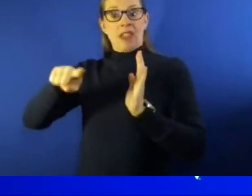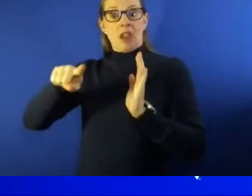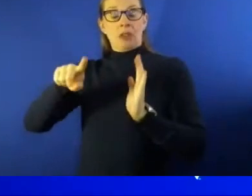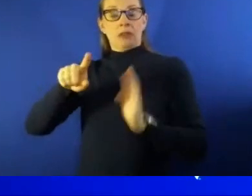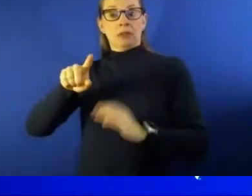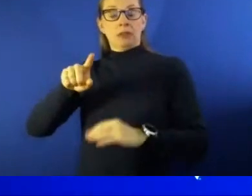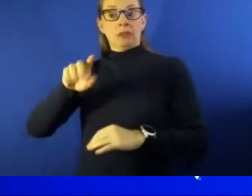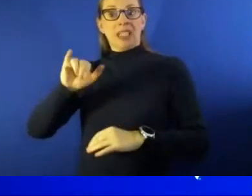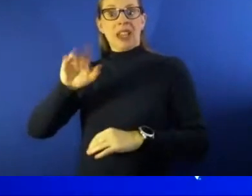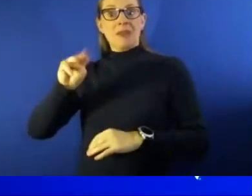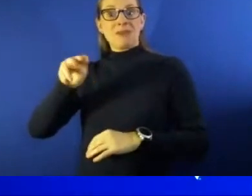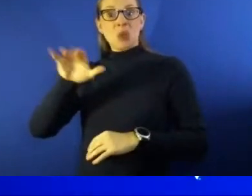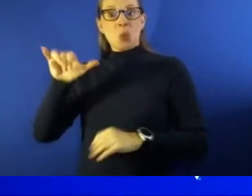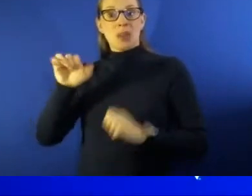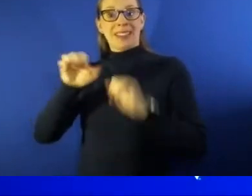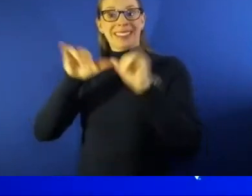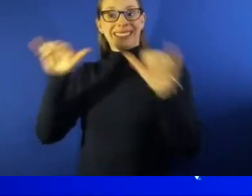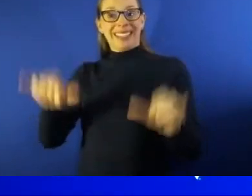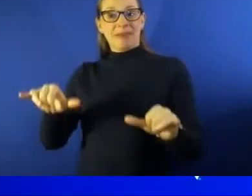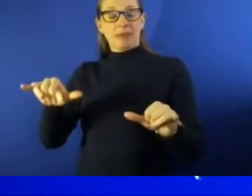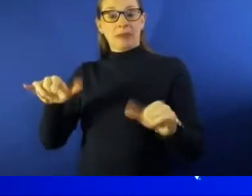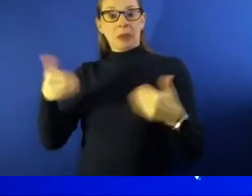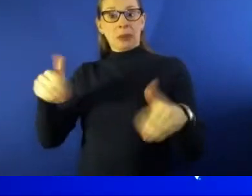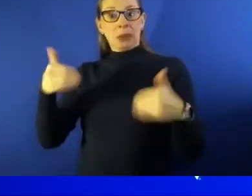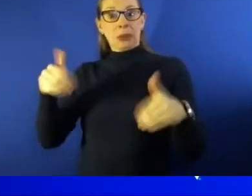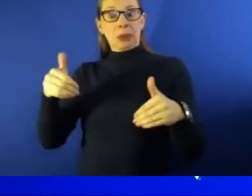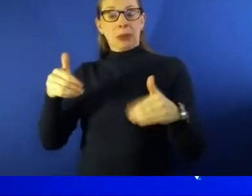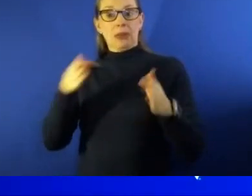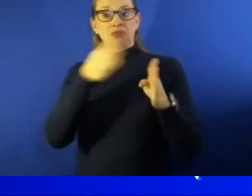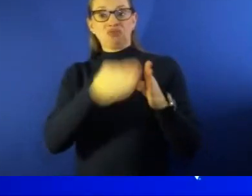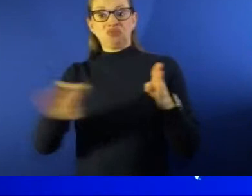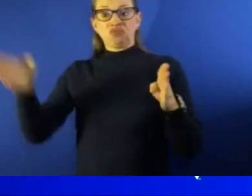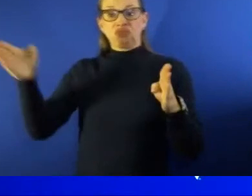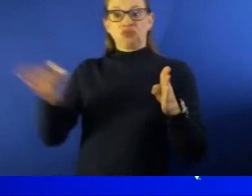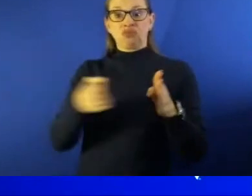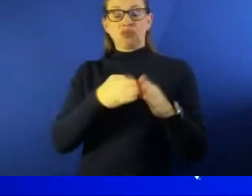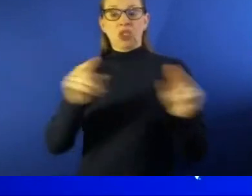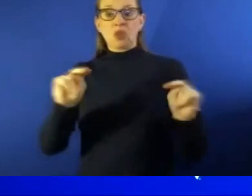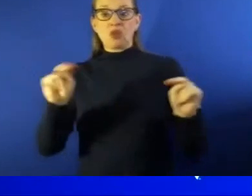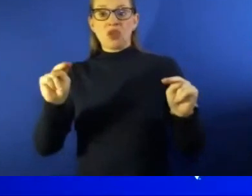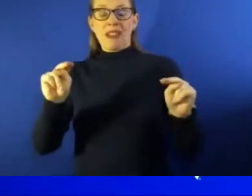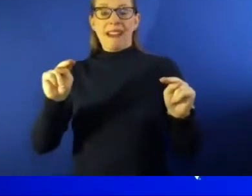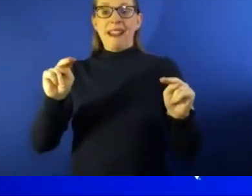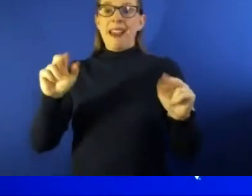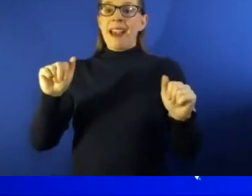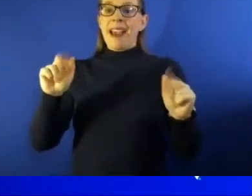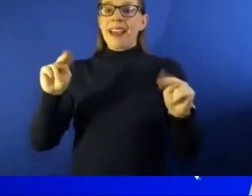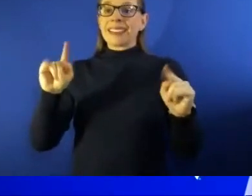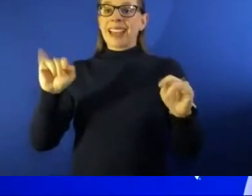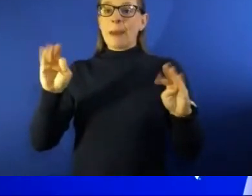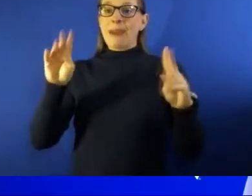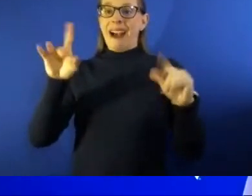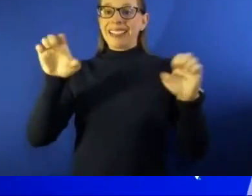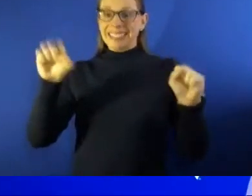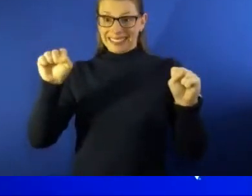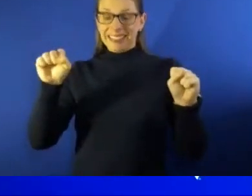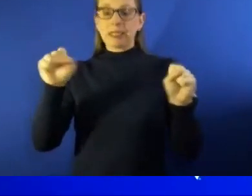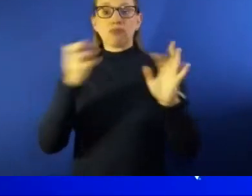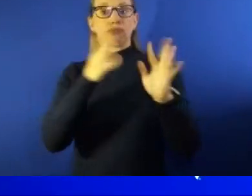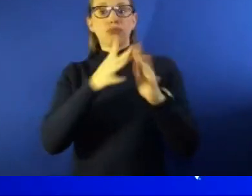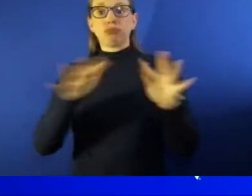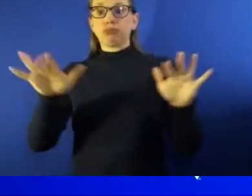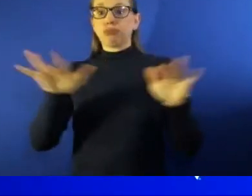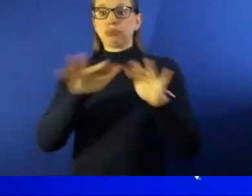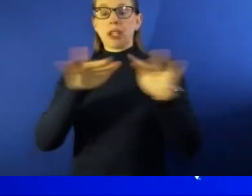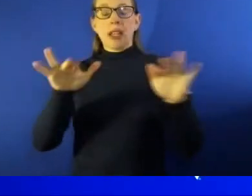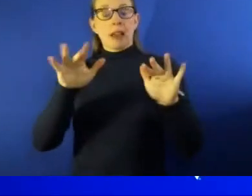better, have a better breadth or wide range of neutralizing antibodies to new variants or variants that they haven't seen